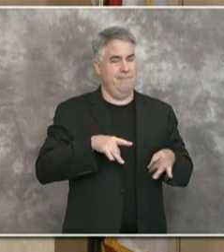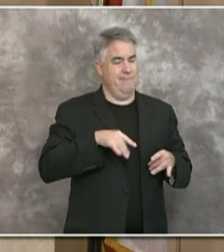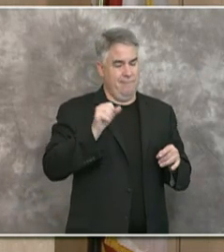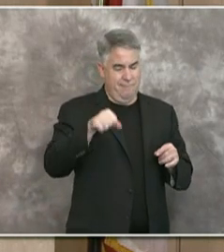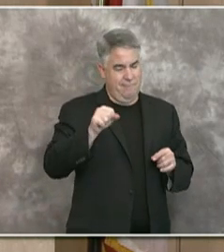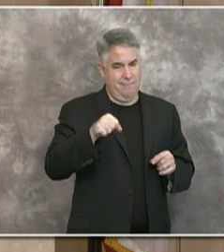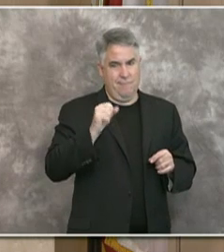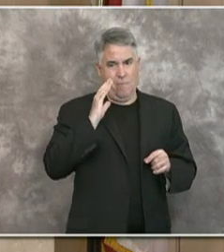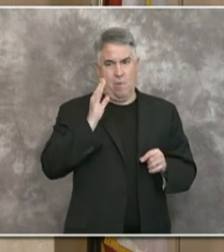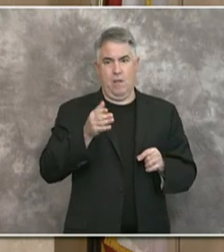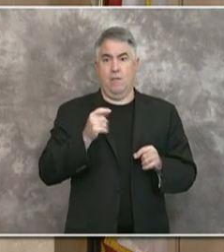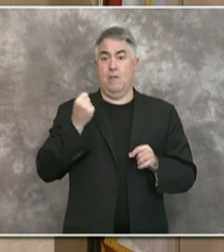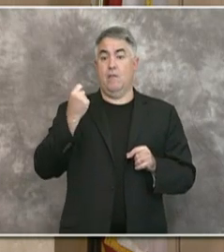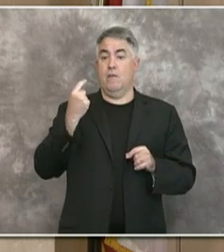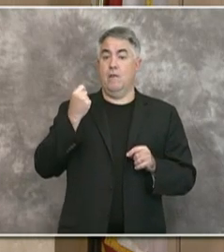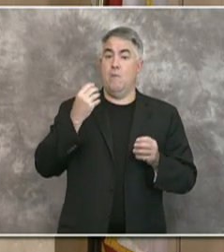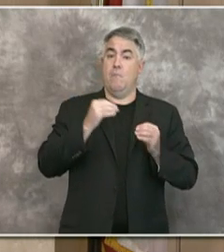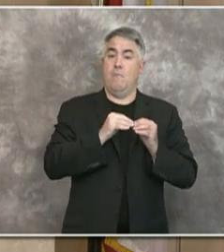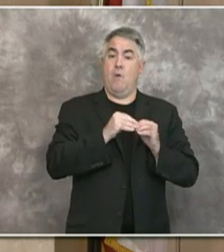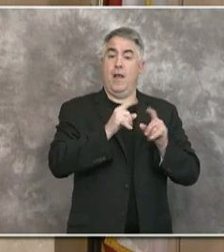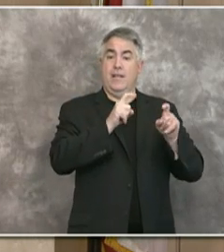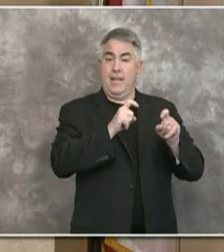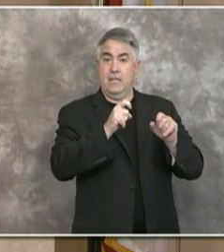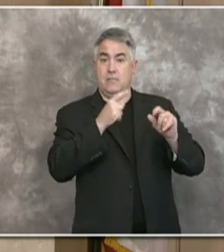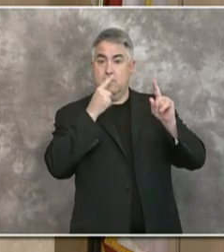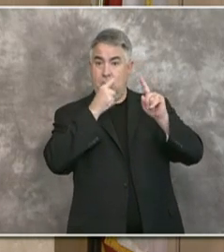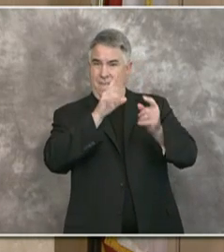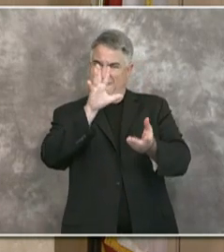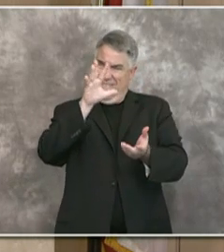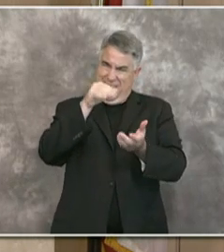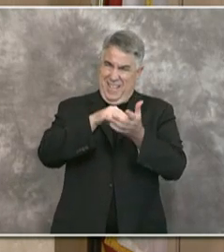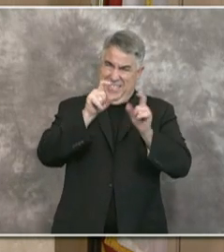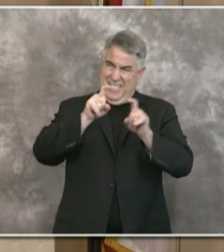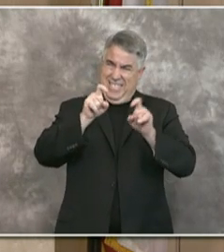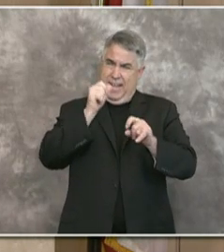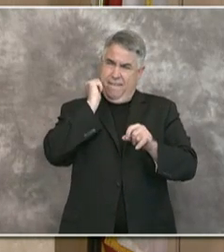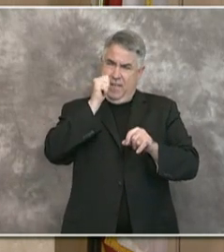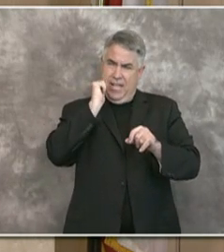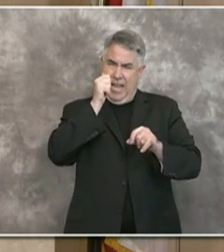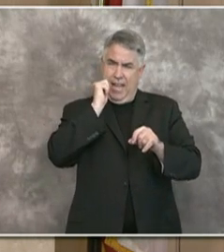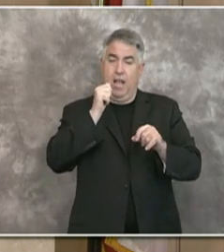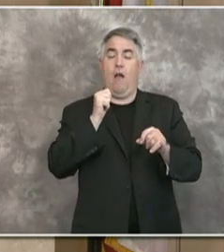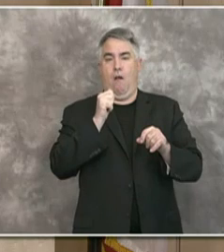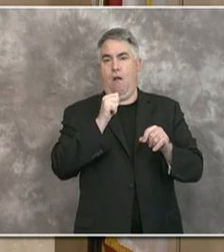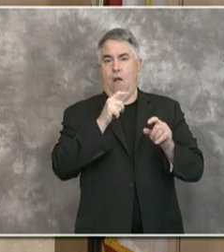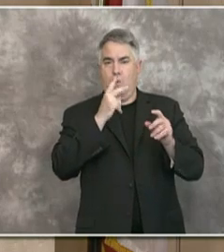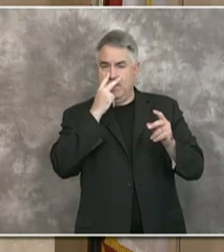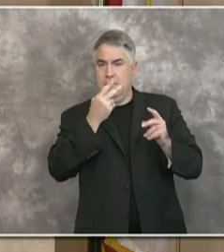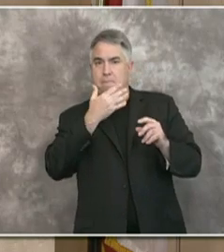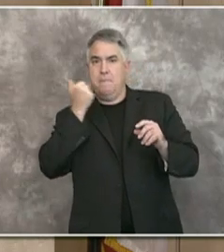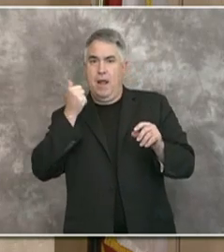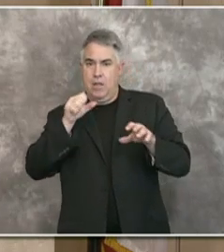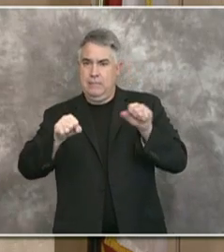approach our goal of testing approximately 5,000 people per day. We are currently at